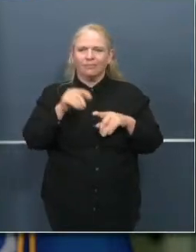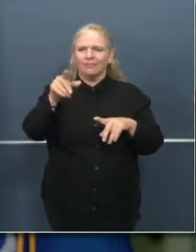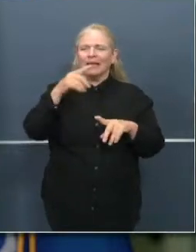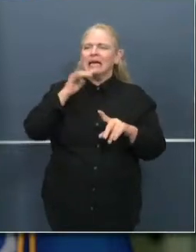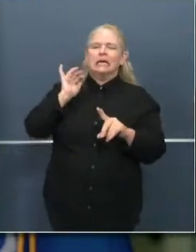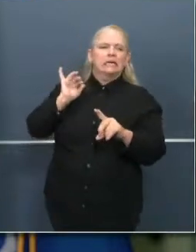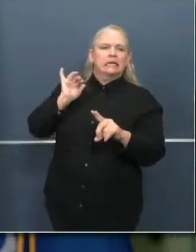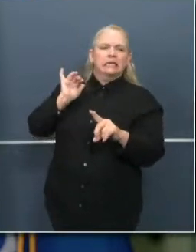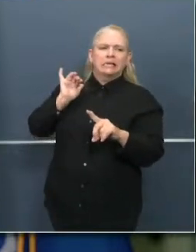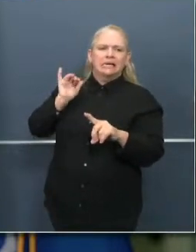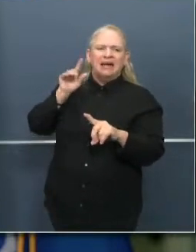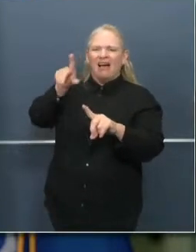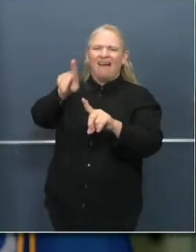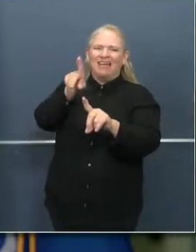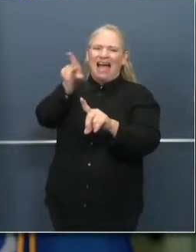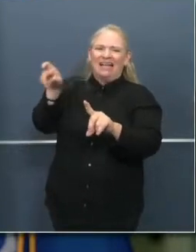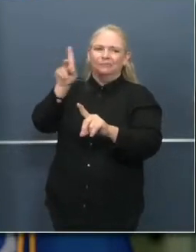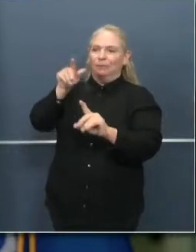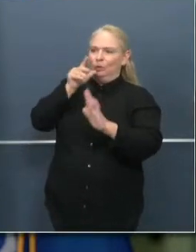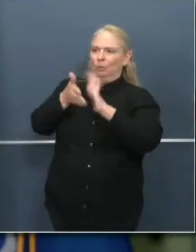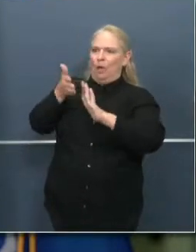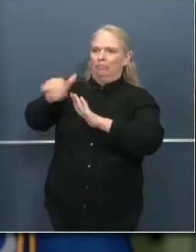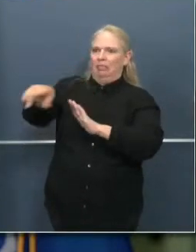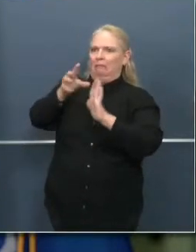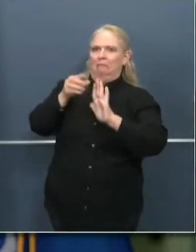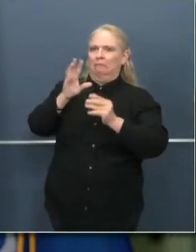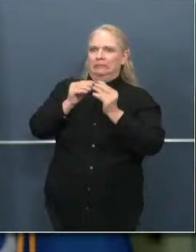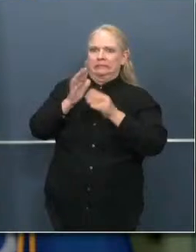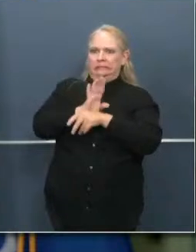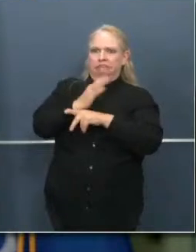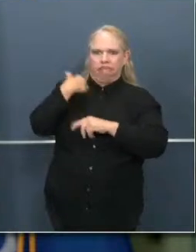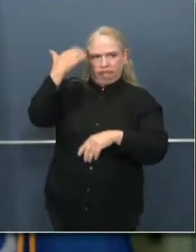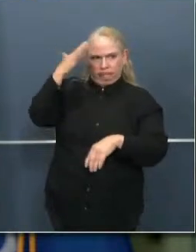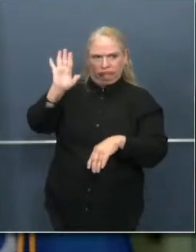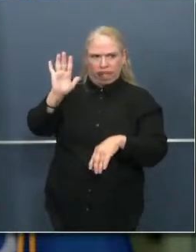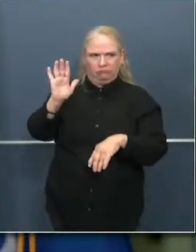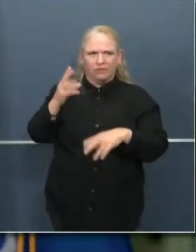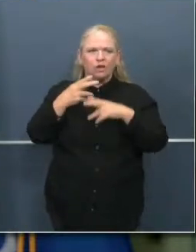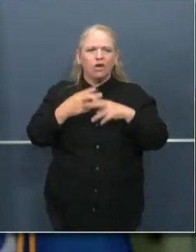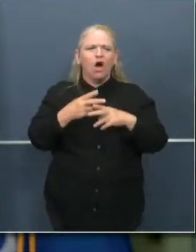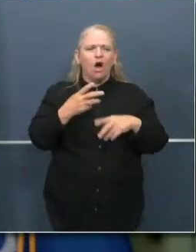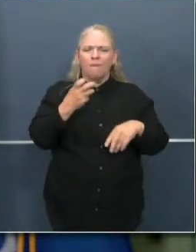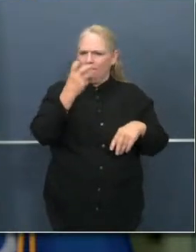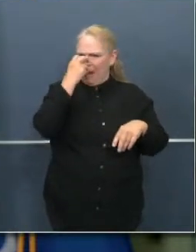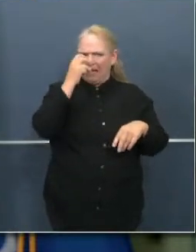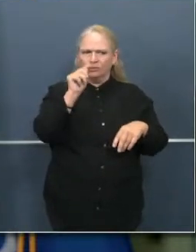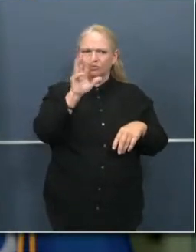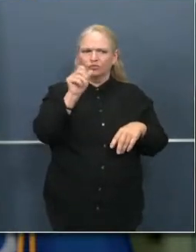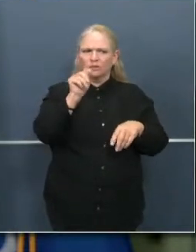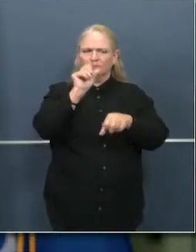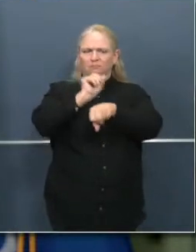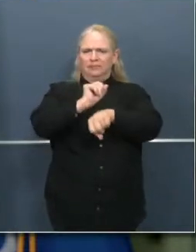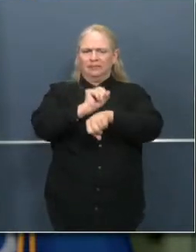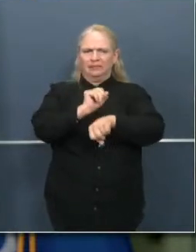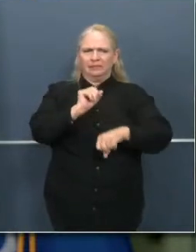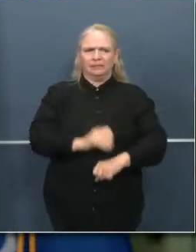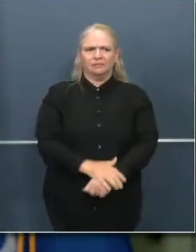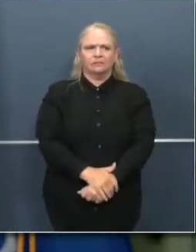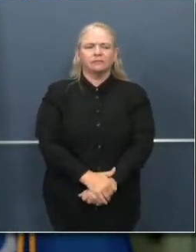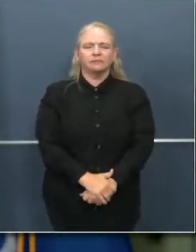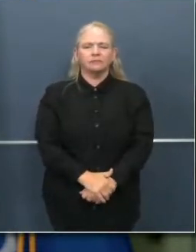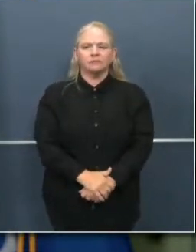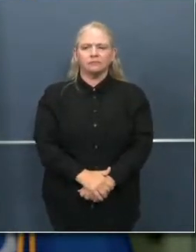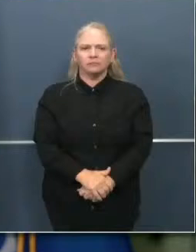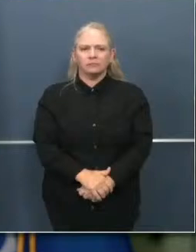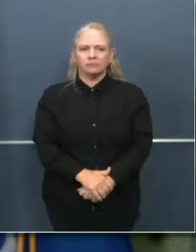Hi, Governor. As you know, as you just talked about today, cases have been kind of exploding around the state. Was there